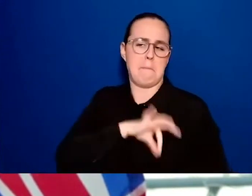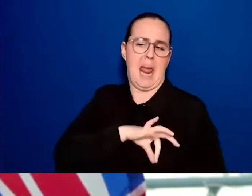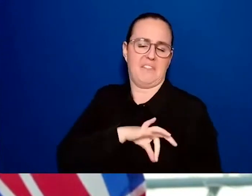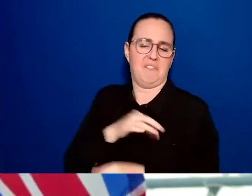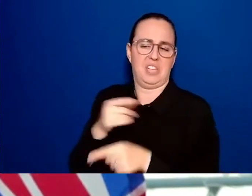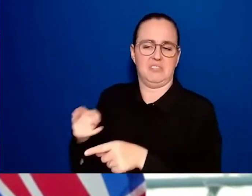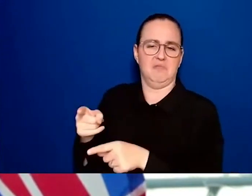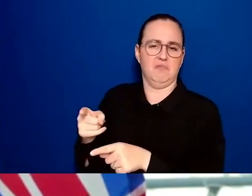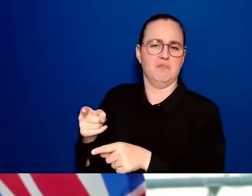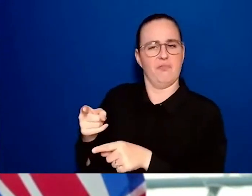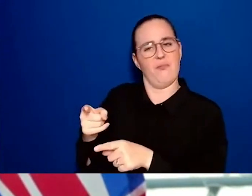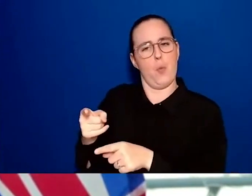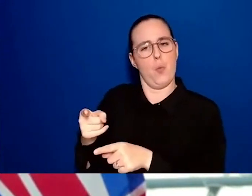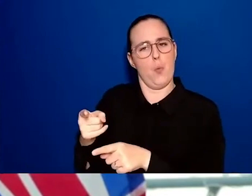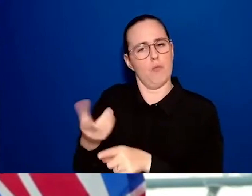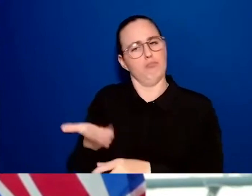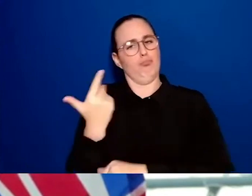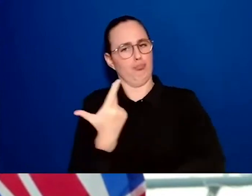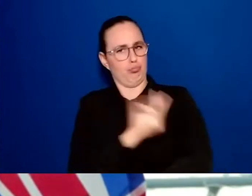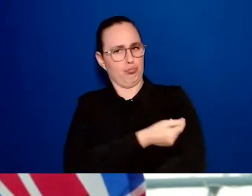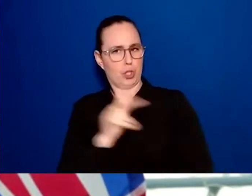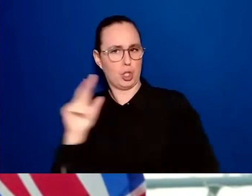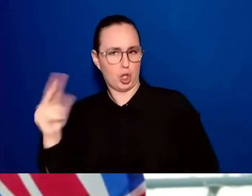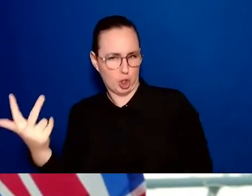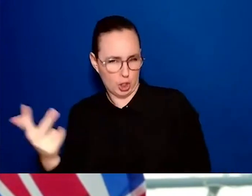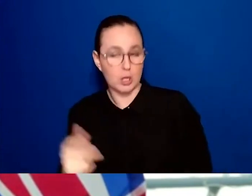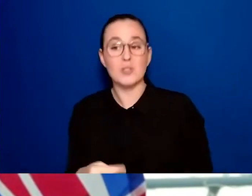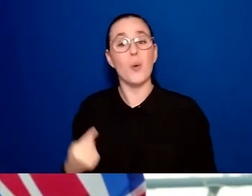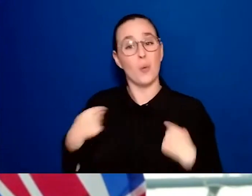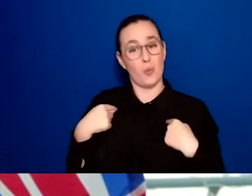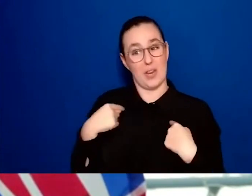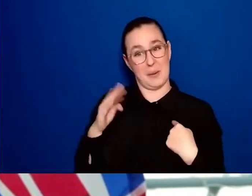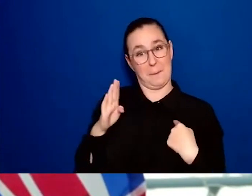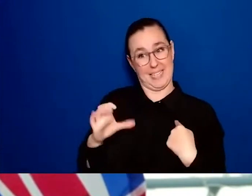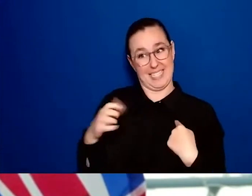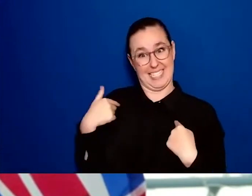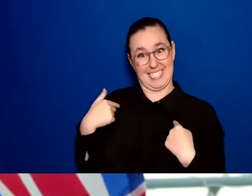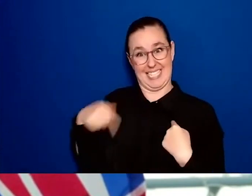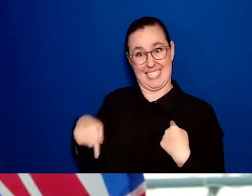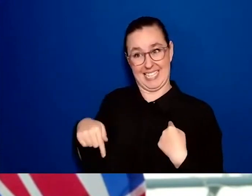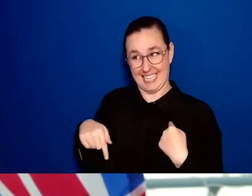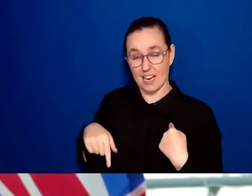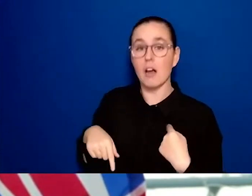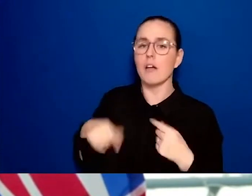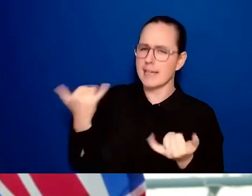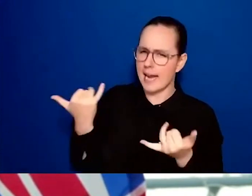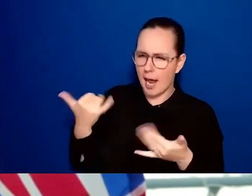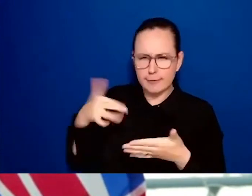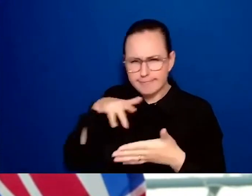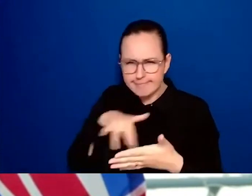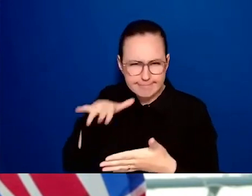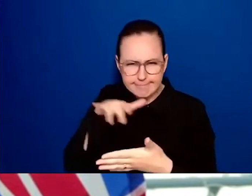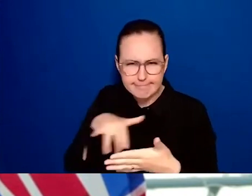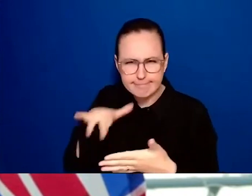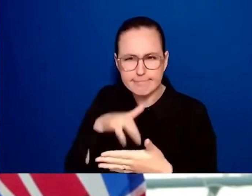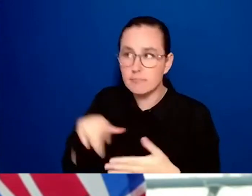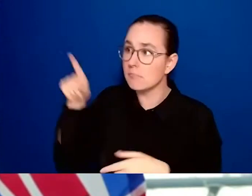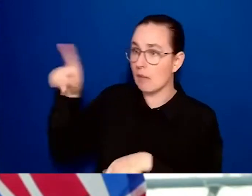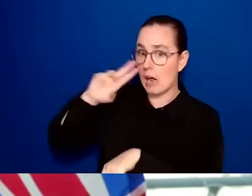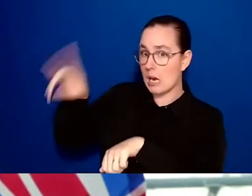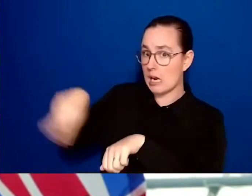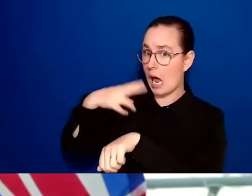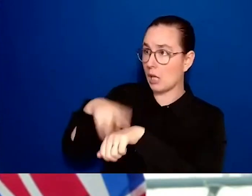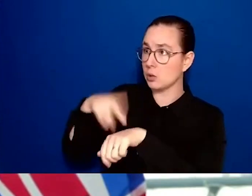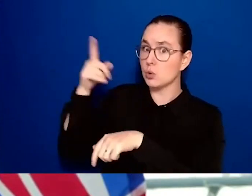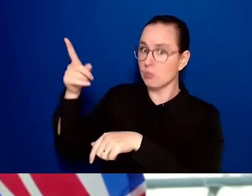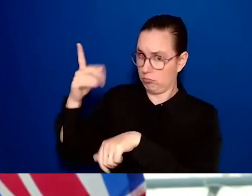these data, and we'll be our BC Immunization Committee will be reviewing this with the clinical experts that